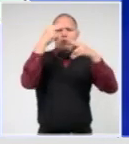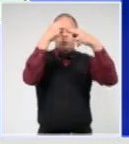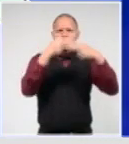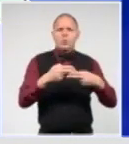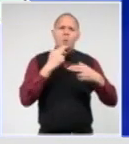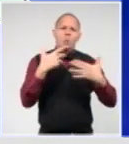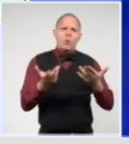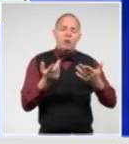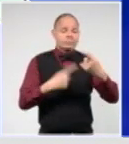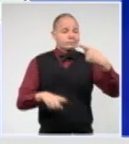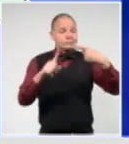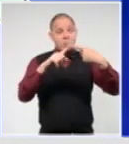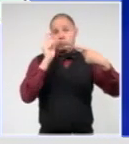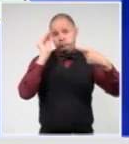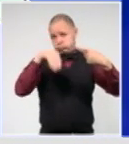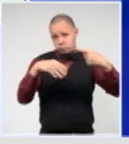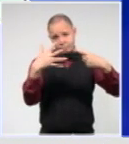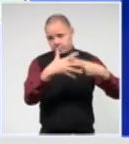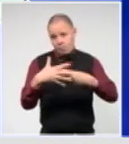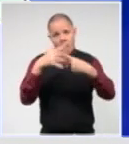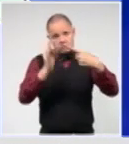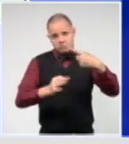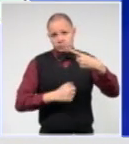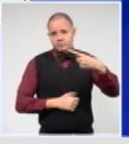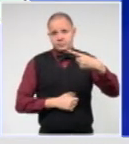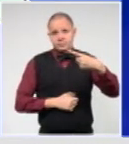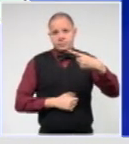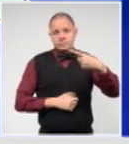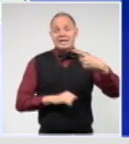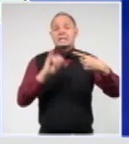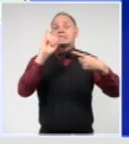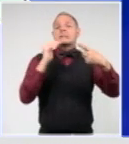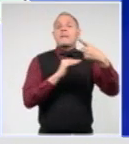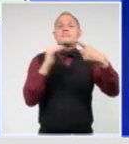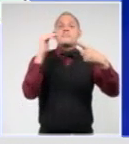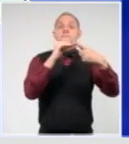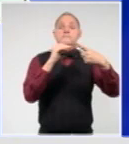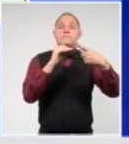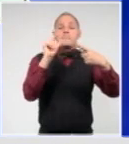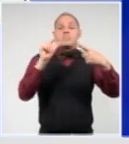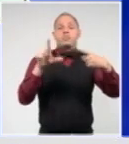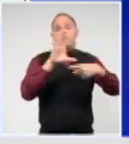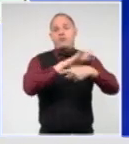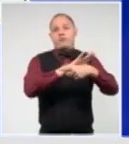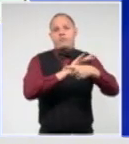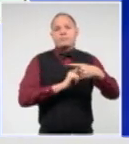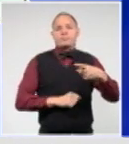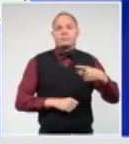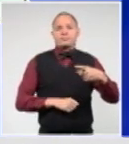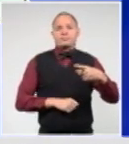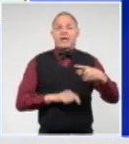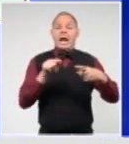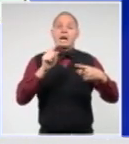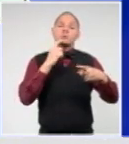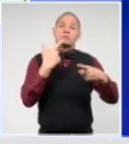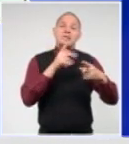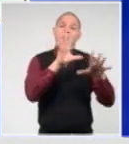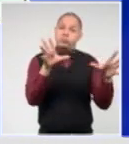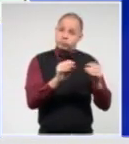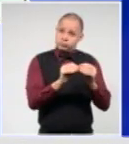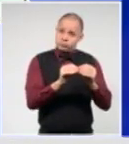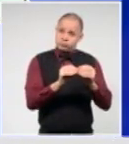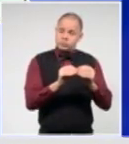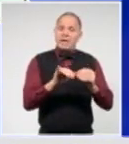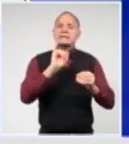The United States continues to top the list of countries worst affected by the pandemic, with